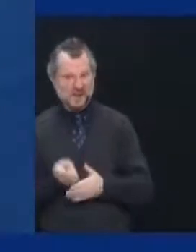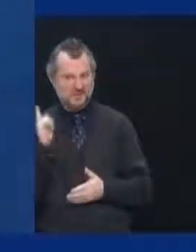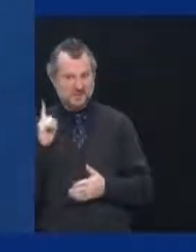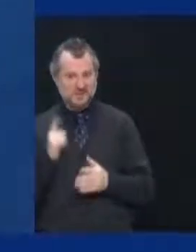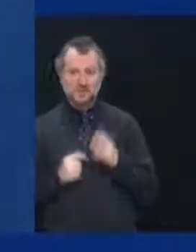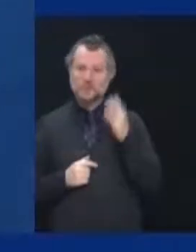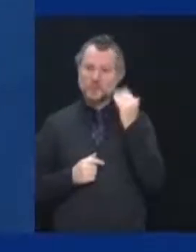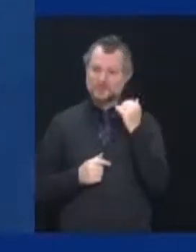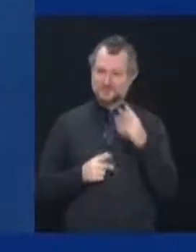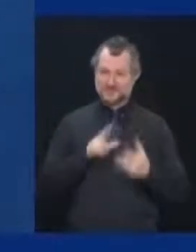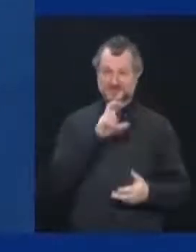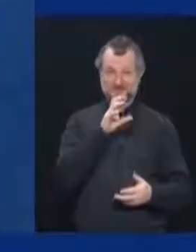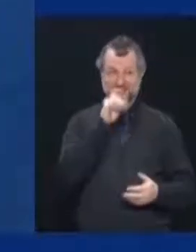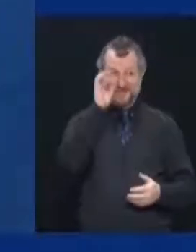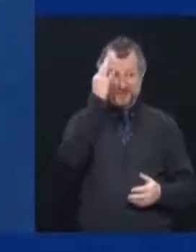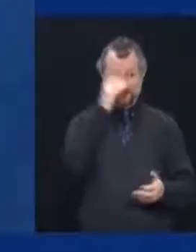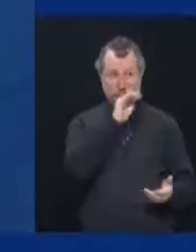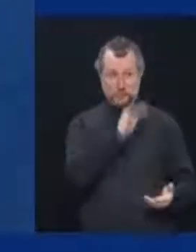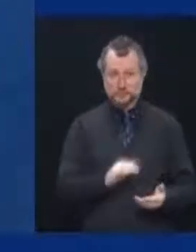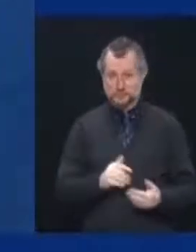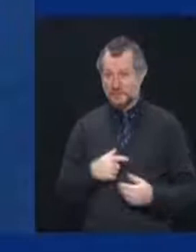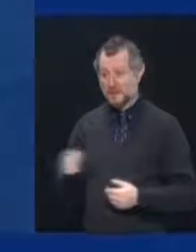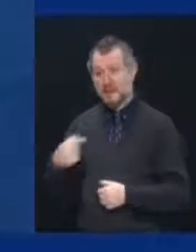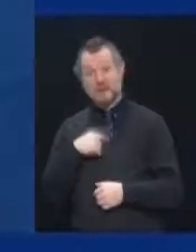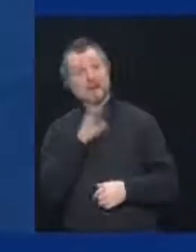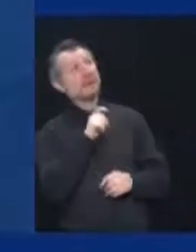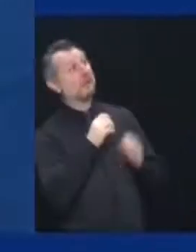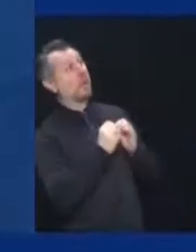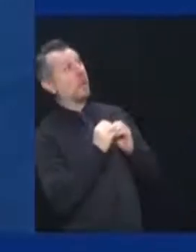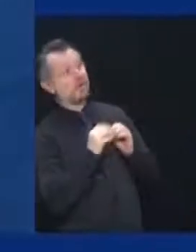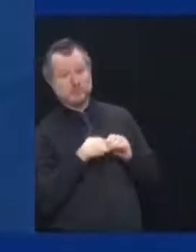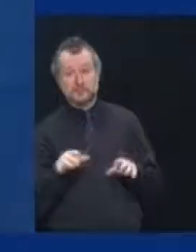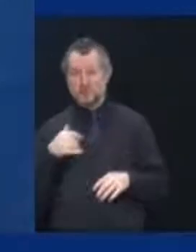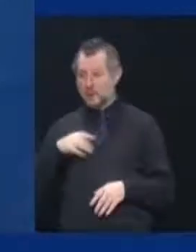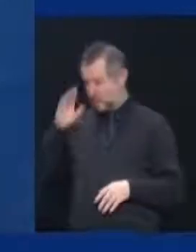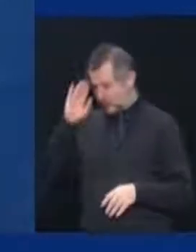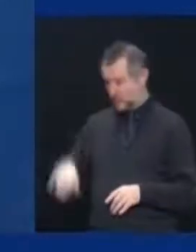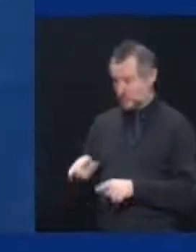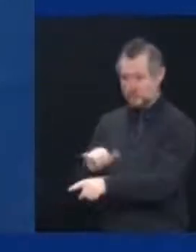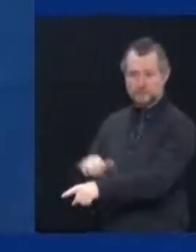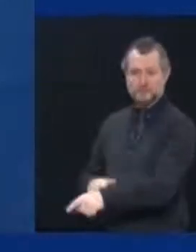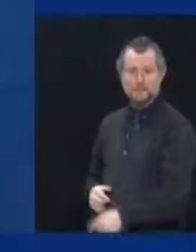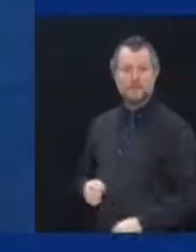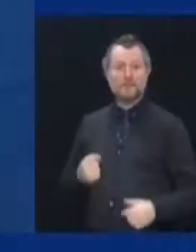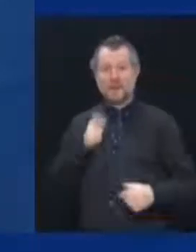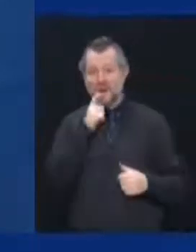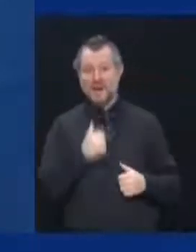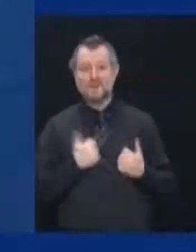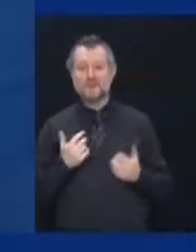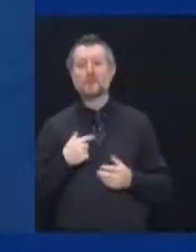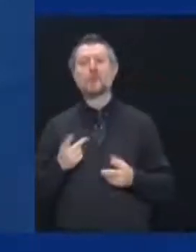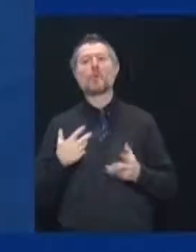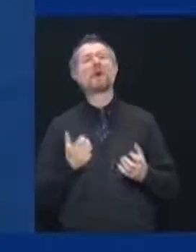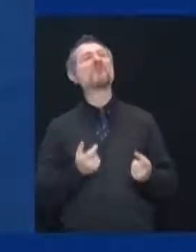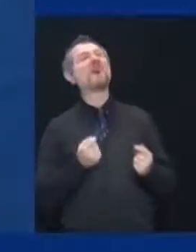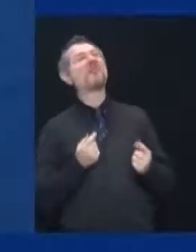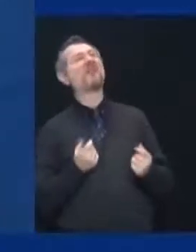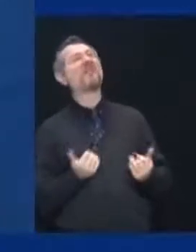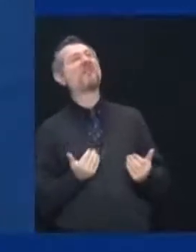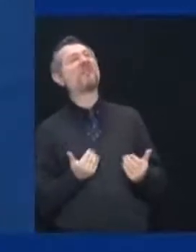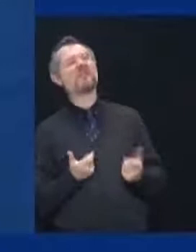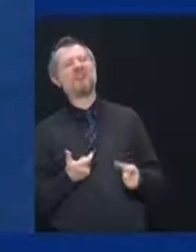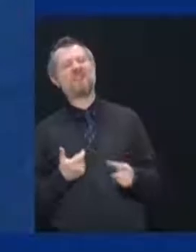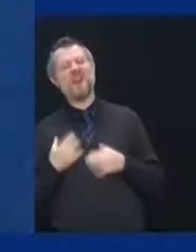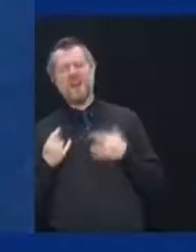300 to 250,000? I need more. You know what every citizen says? I want it faster. Every